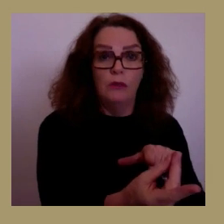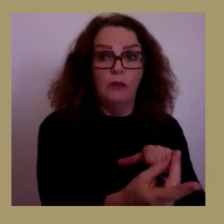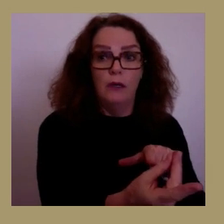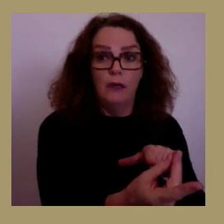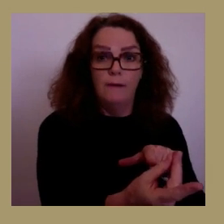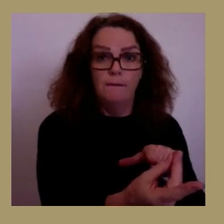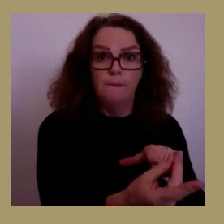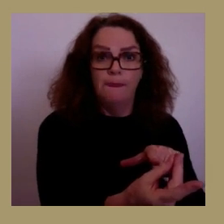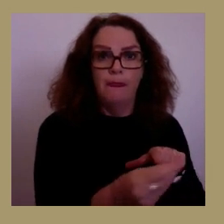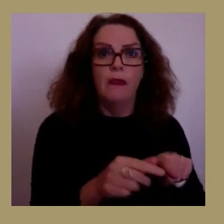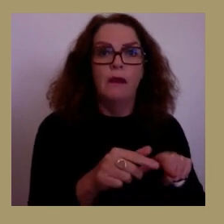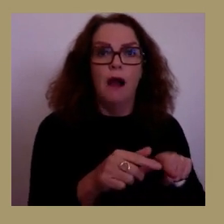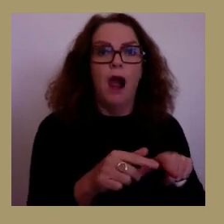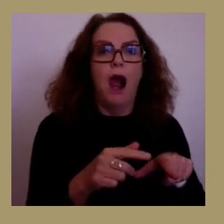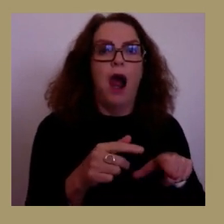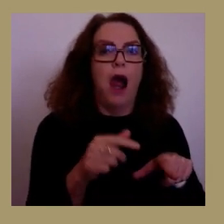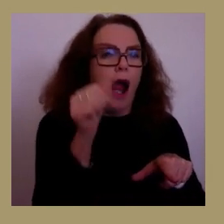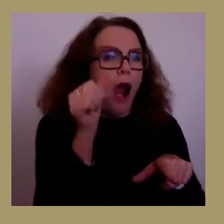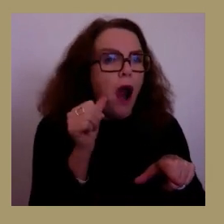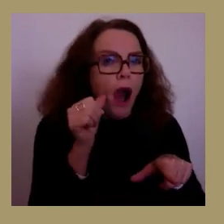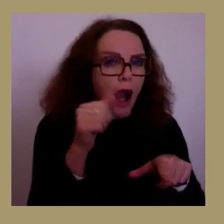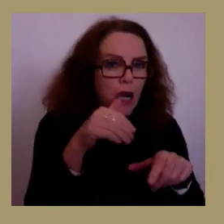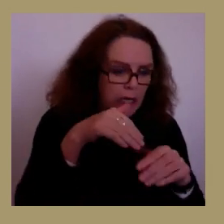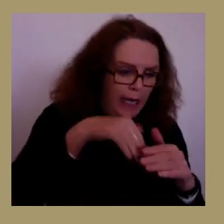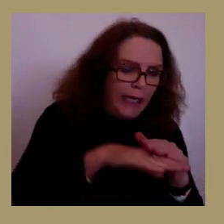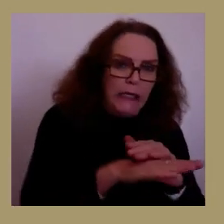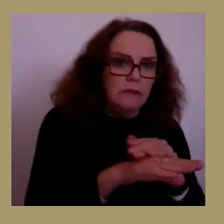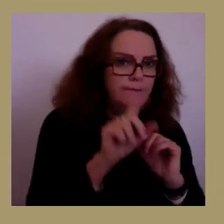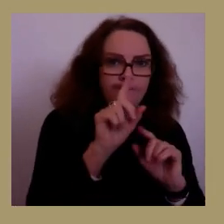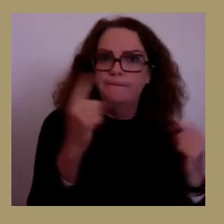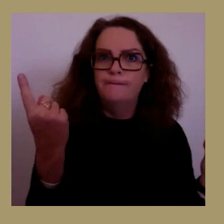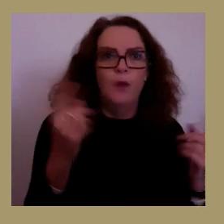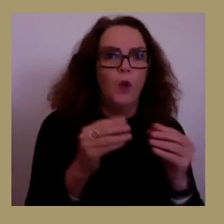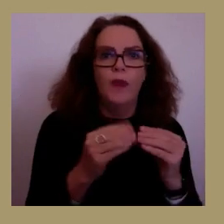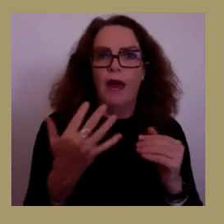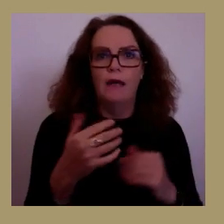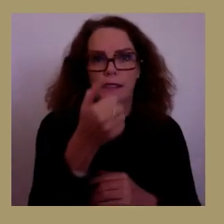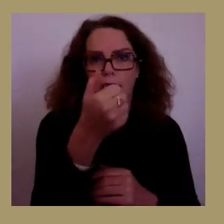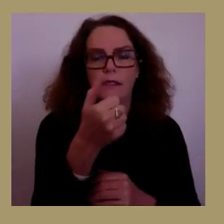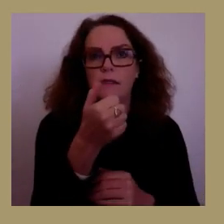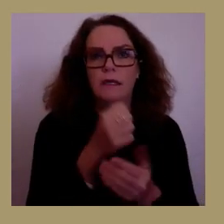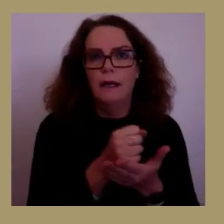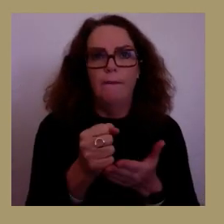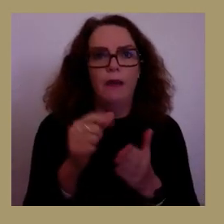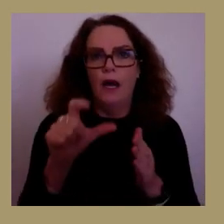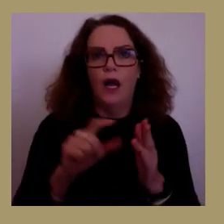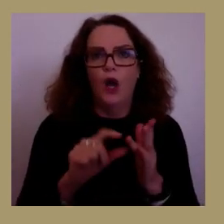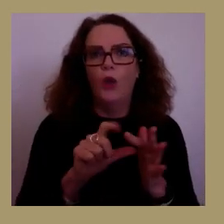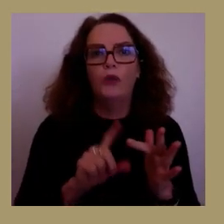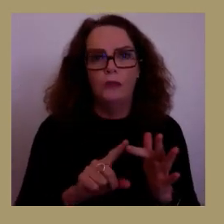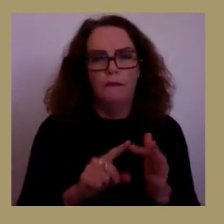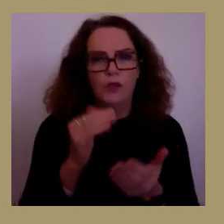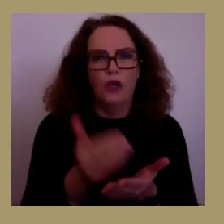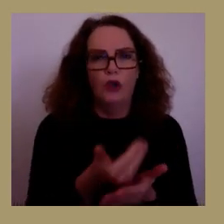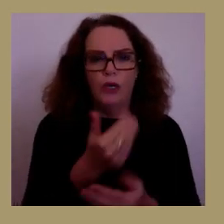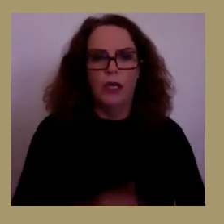perpetrators wouldn't be able to get in if they didn't know that 6-digit code. So as mentioned, pretty simple design for the seniors card. This is what